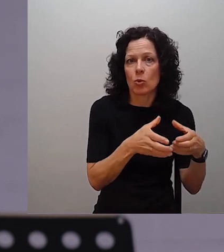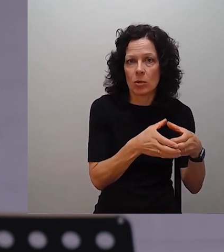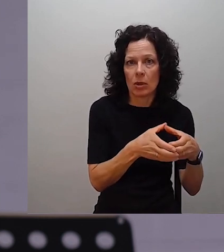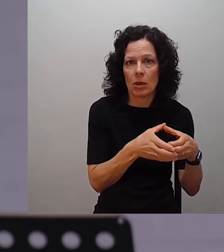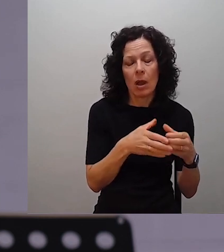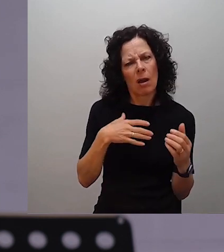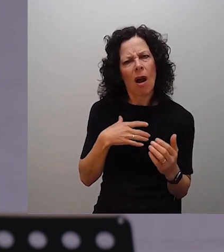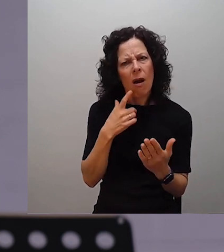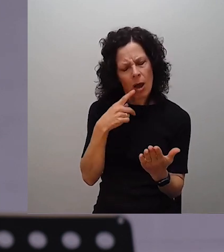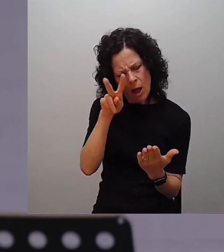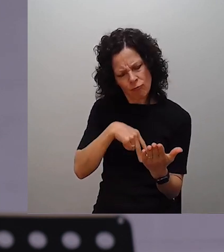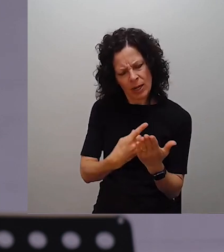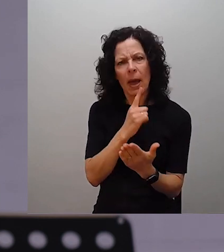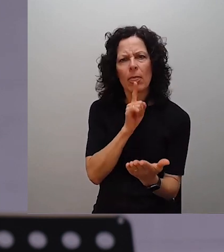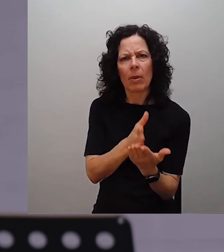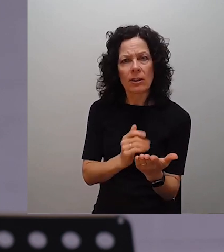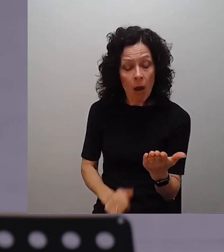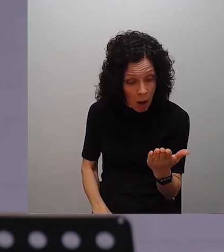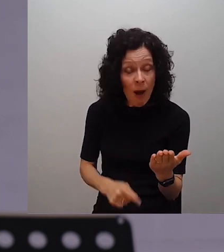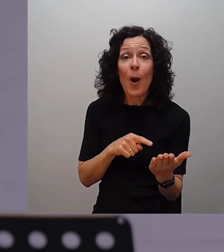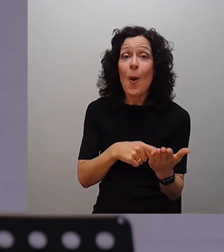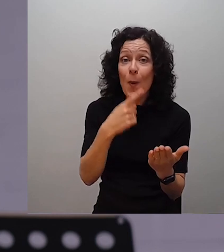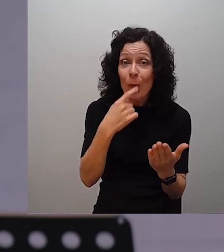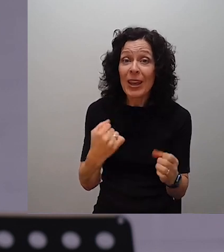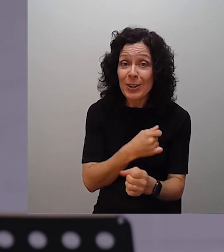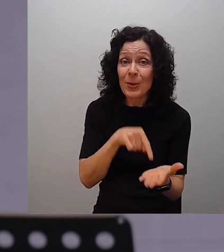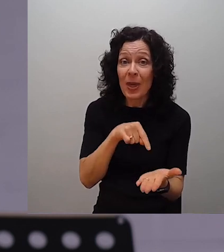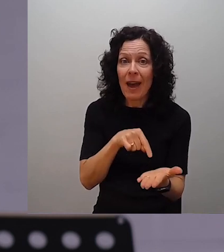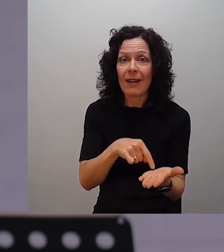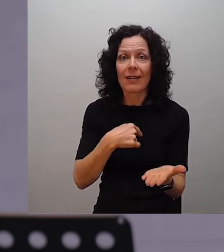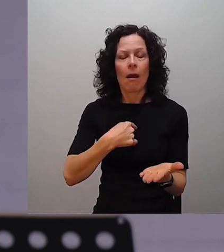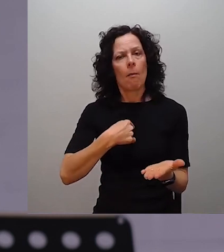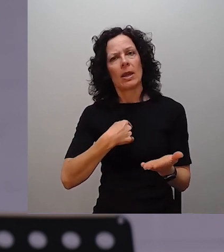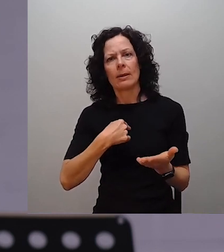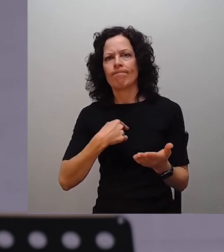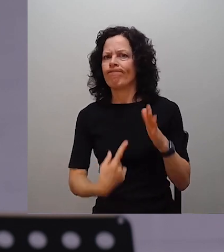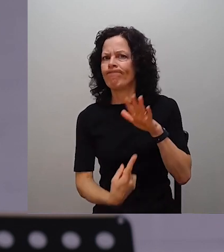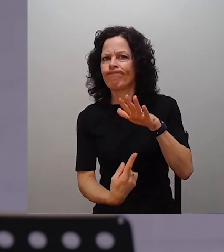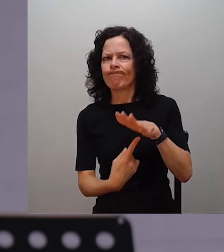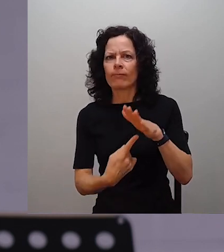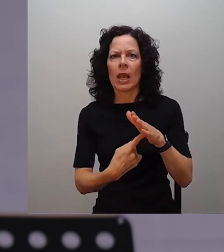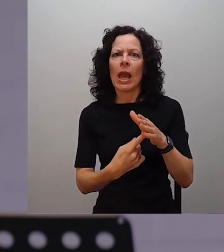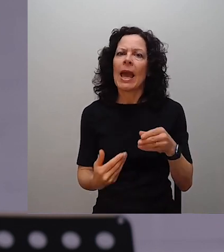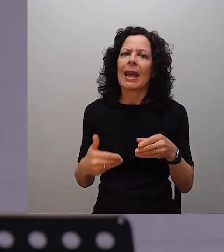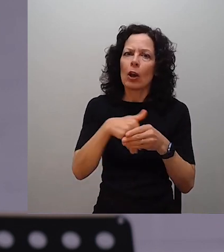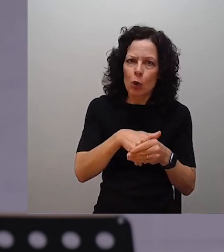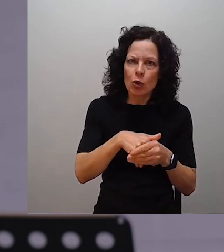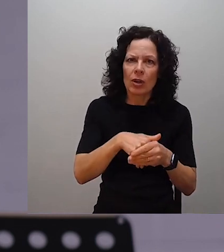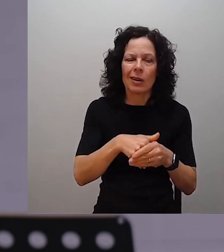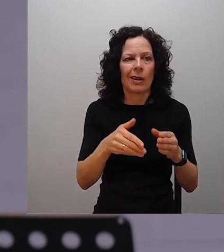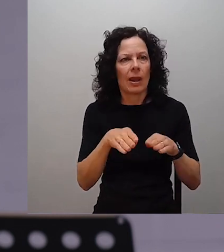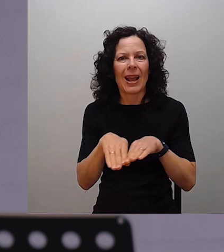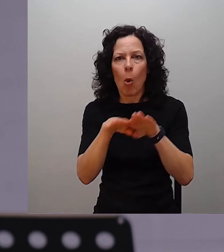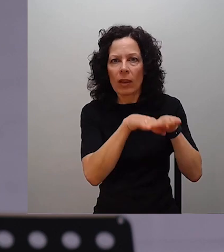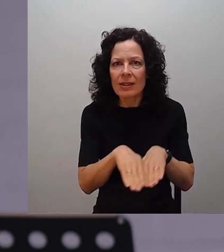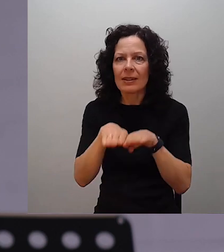then I read about the pledge and I thought, ooh, we can do that, because I'm all about inclusion, equality and diversity. So I was like, well, we should do that. So